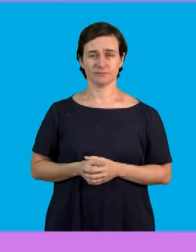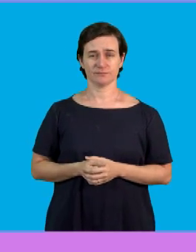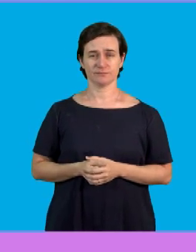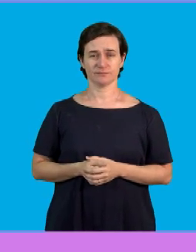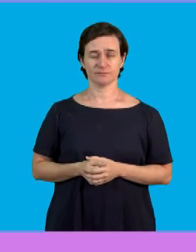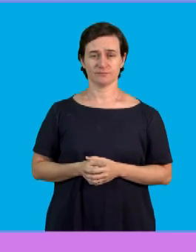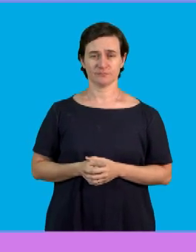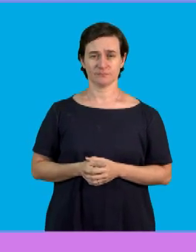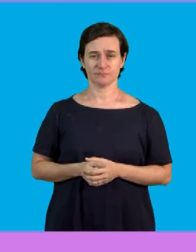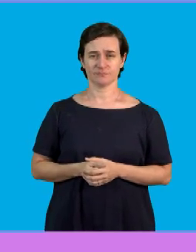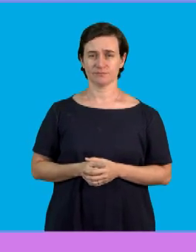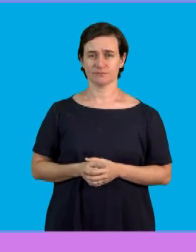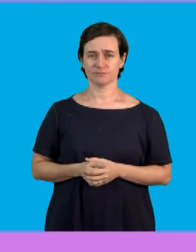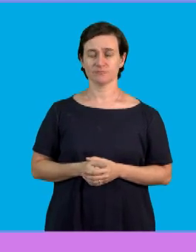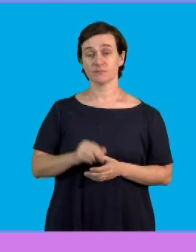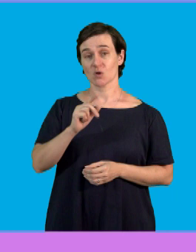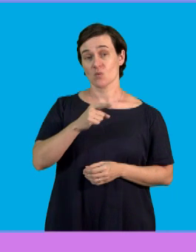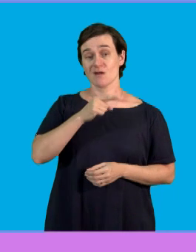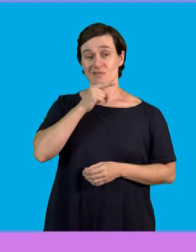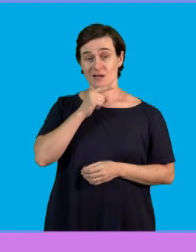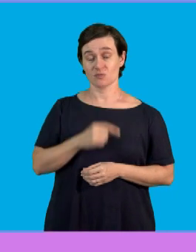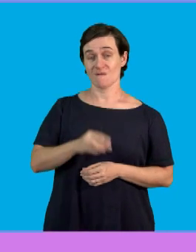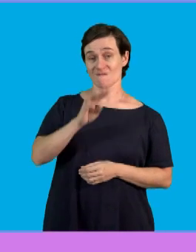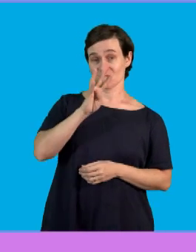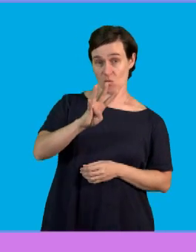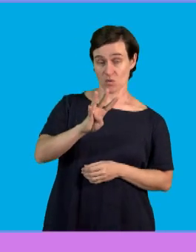which we are going to have